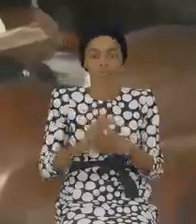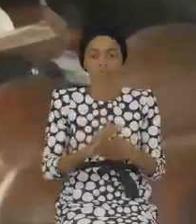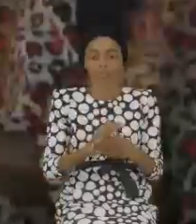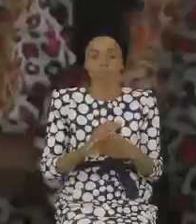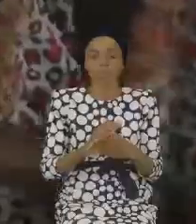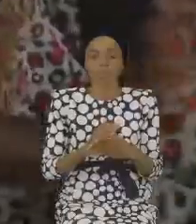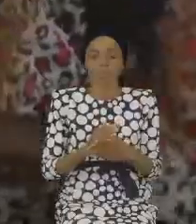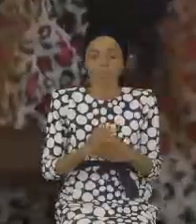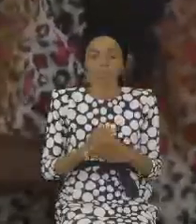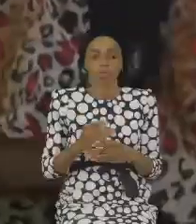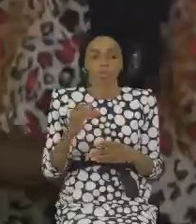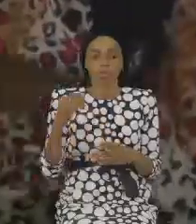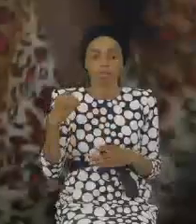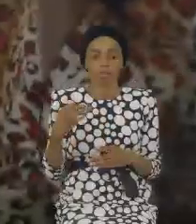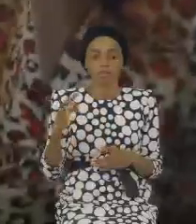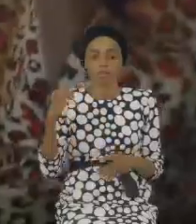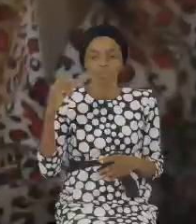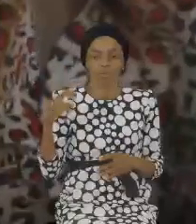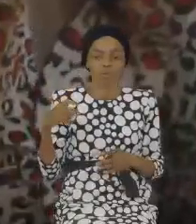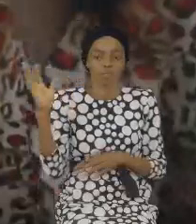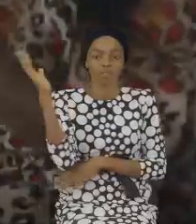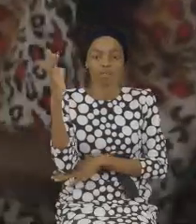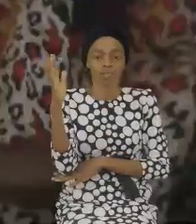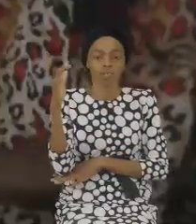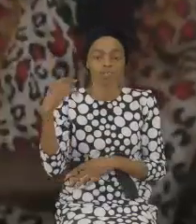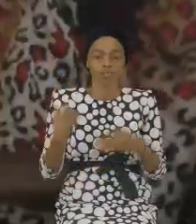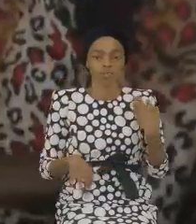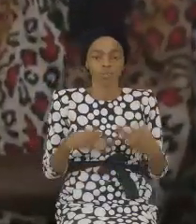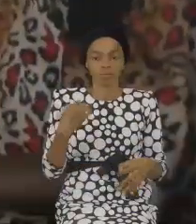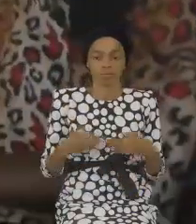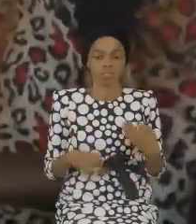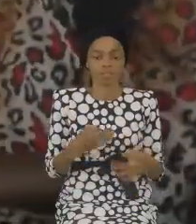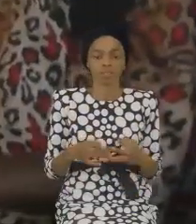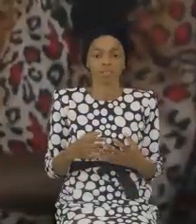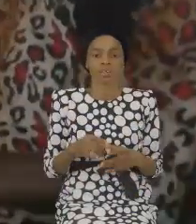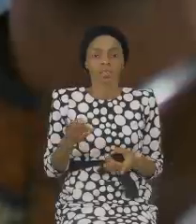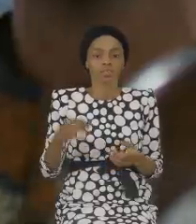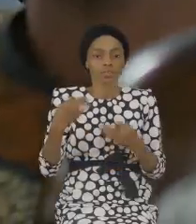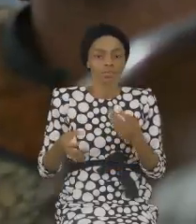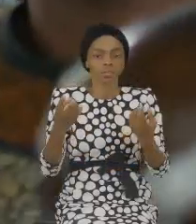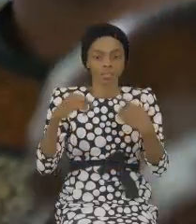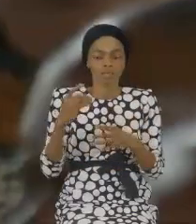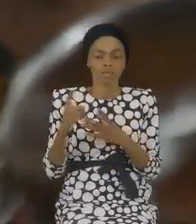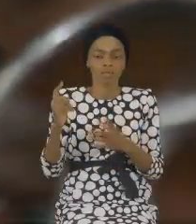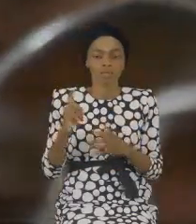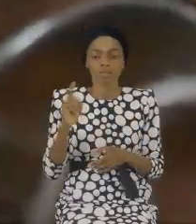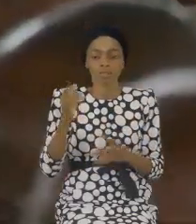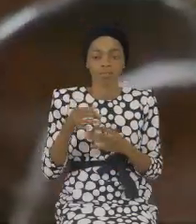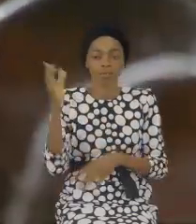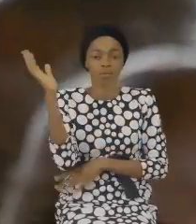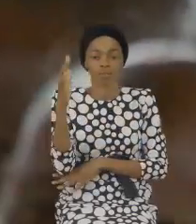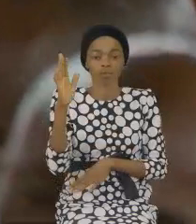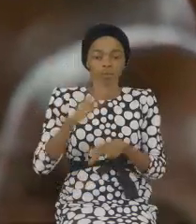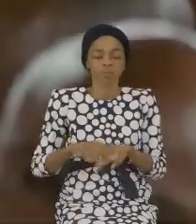in the wilderness upon the disobedient, upon the defiant, upon the rebellious, upon